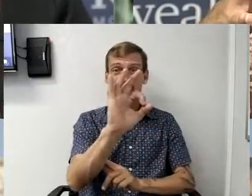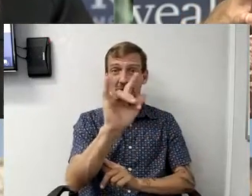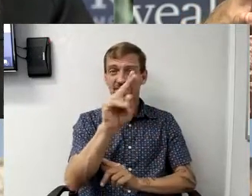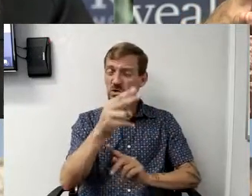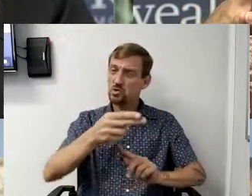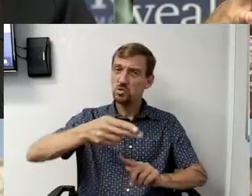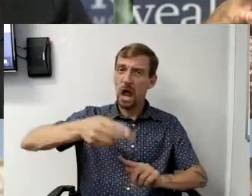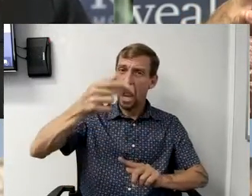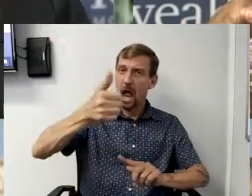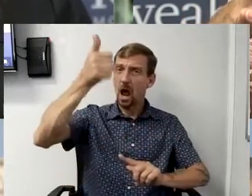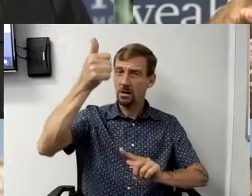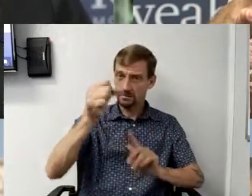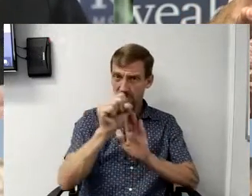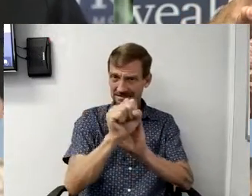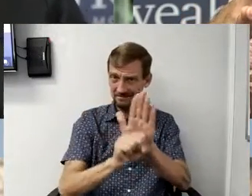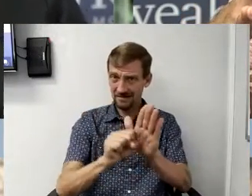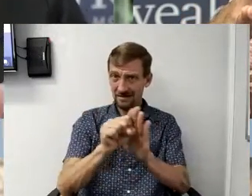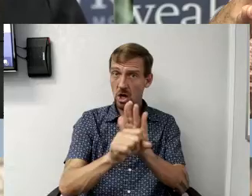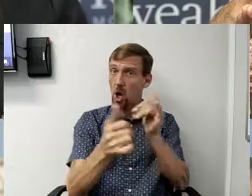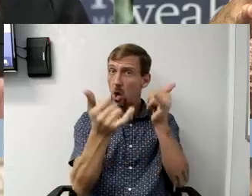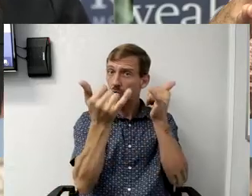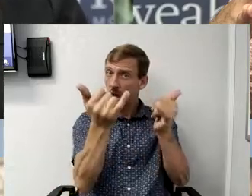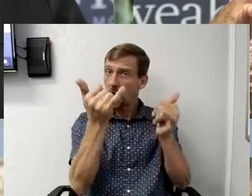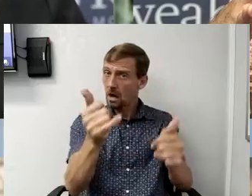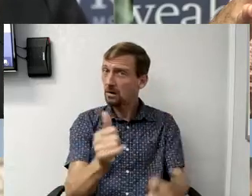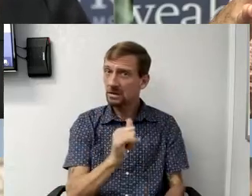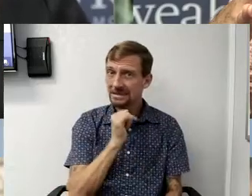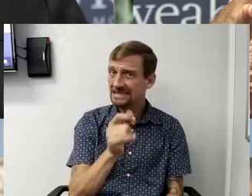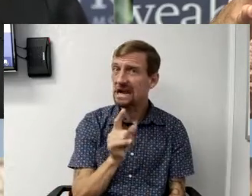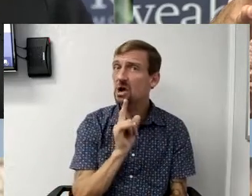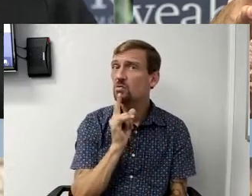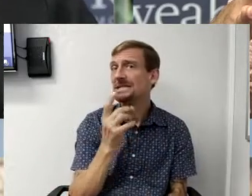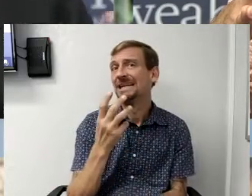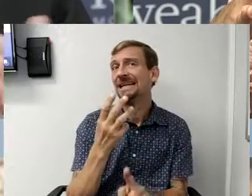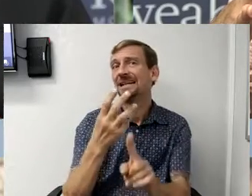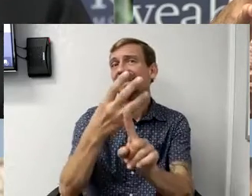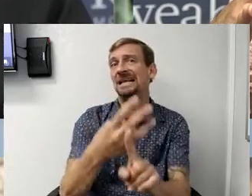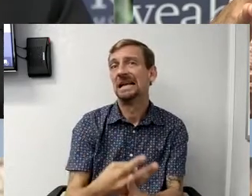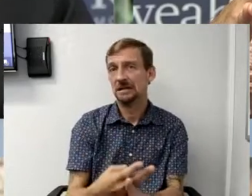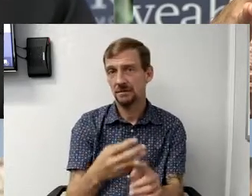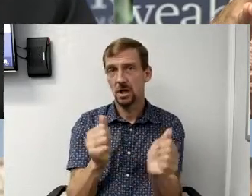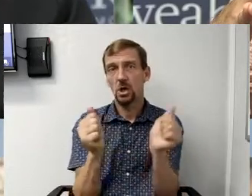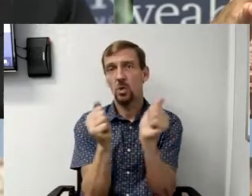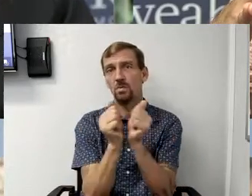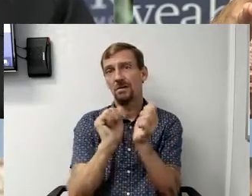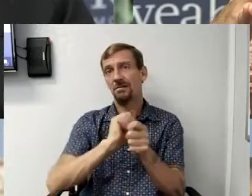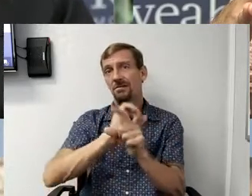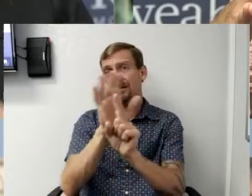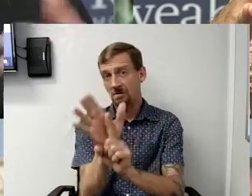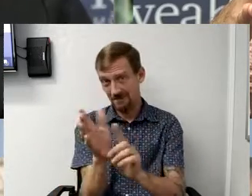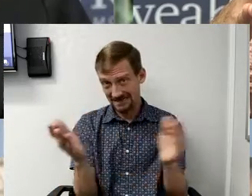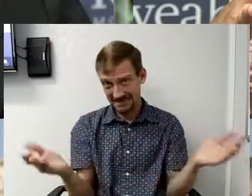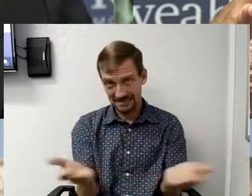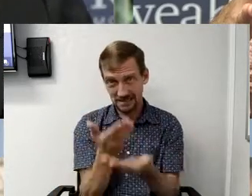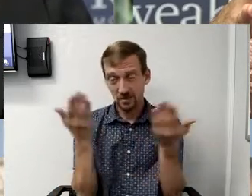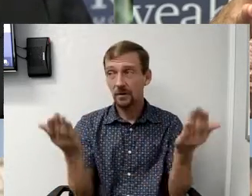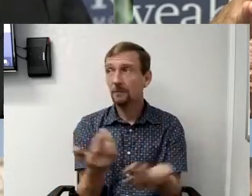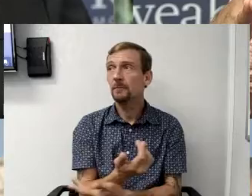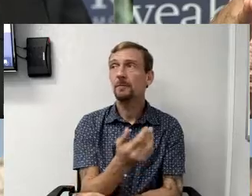highest flu season. And right now, we're not quite at 6 months of our COVID presence here in our area. We